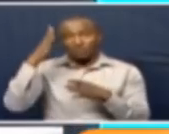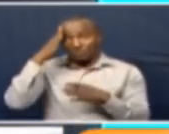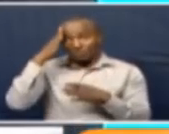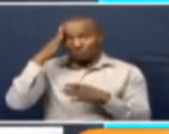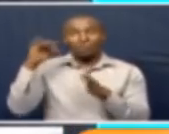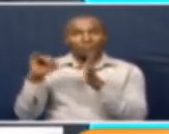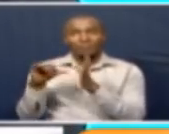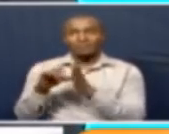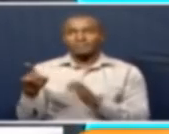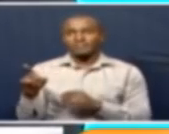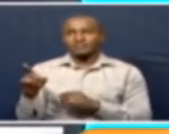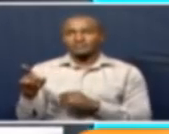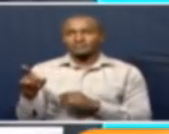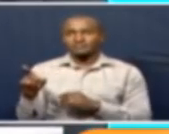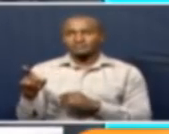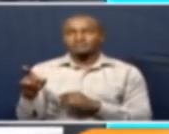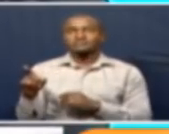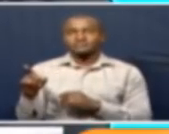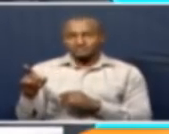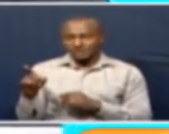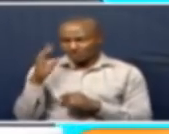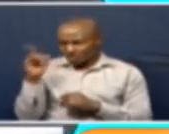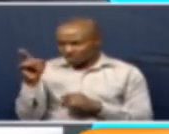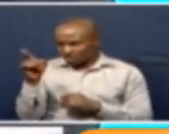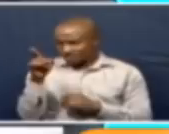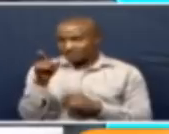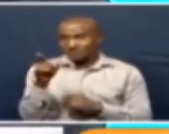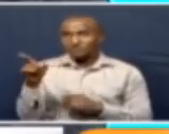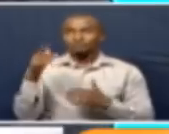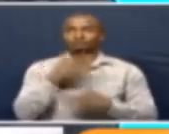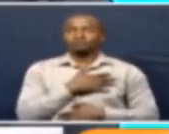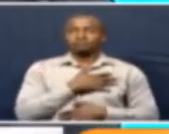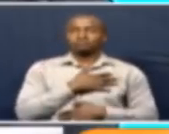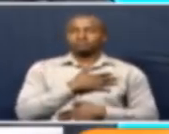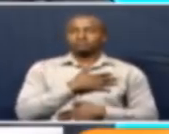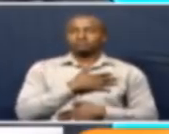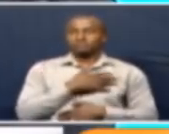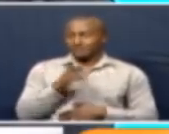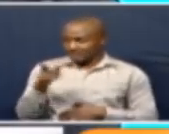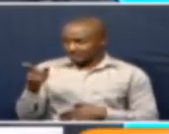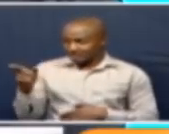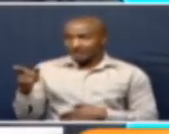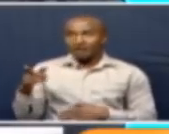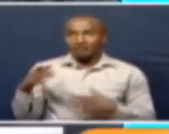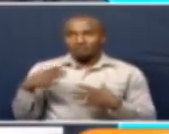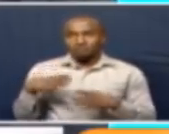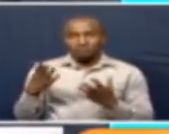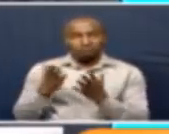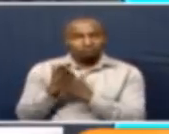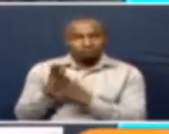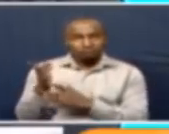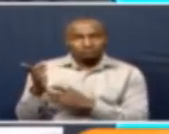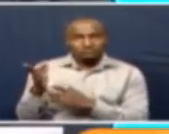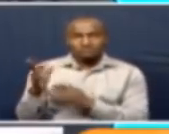a problem, also wait, there is this number of people. It's like he was shocked. There's this number of people. People actually go through this. I'll offer